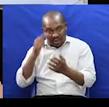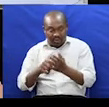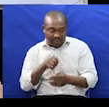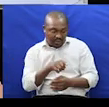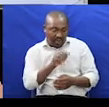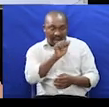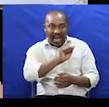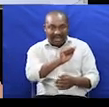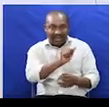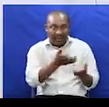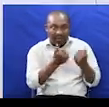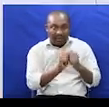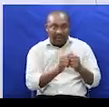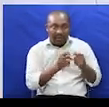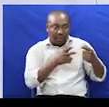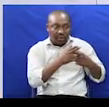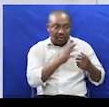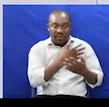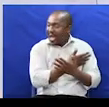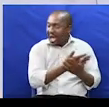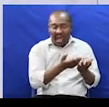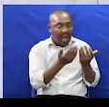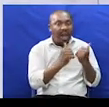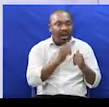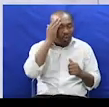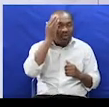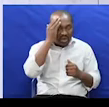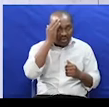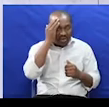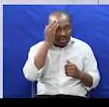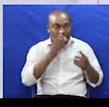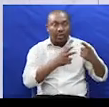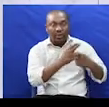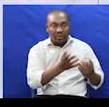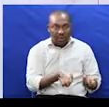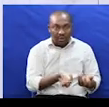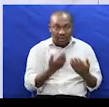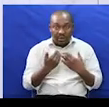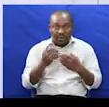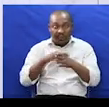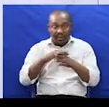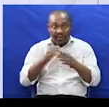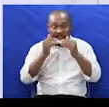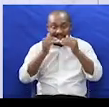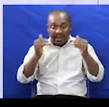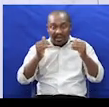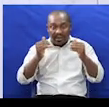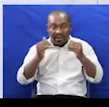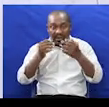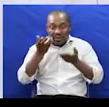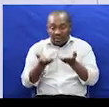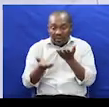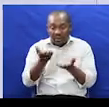with unknown concentration. Therefore, we'll be using the standard dissolution, which is a base, to determine